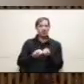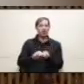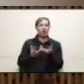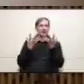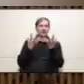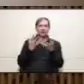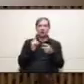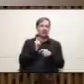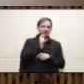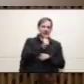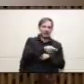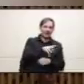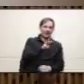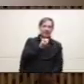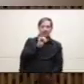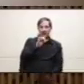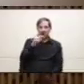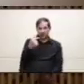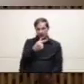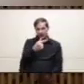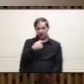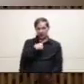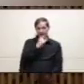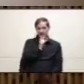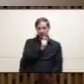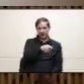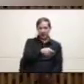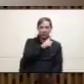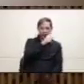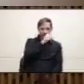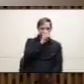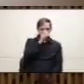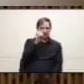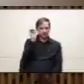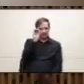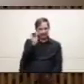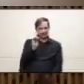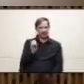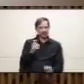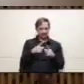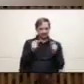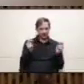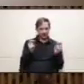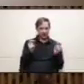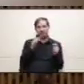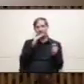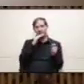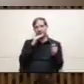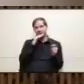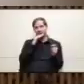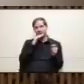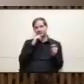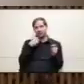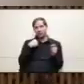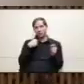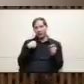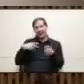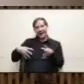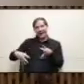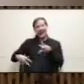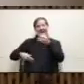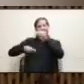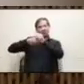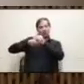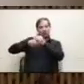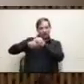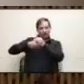our MIG. Our MIG, we're always spending 100% on our MIG. Hence, we got an extra amount